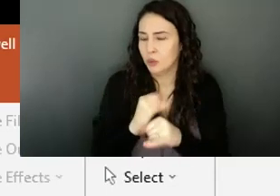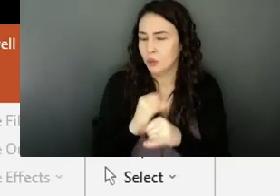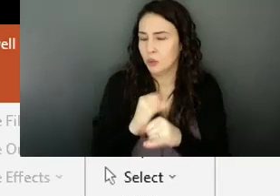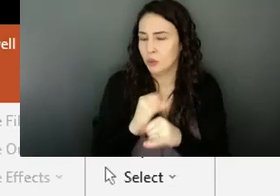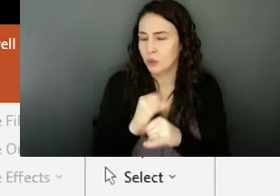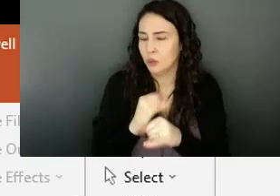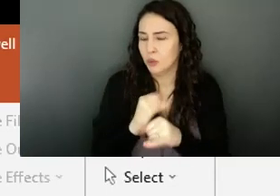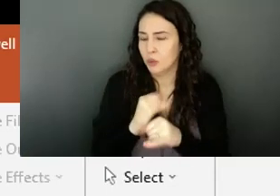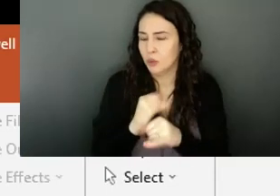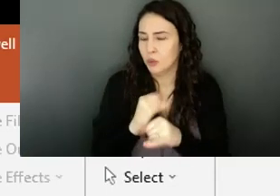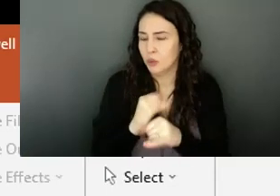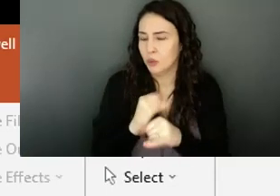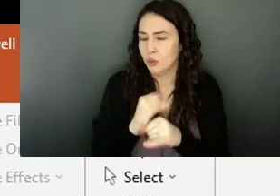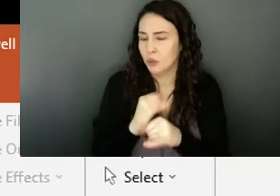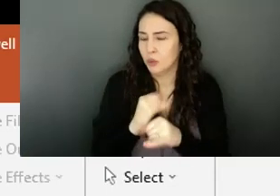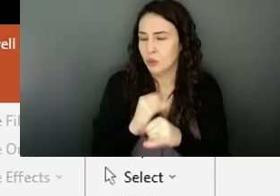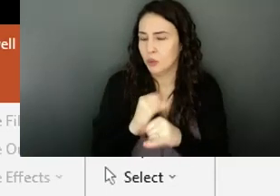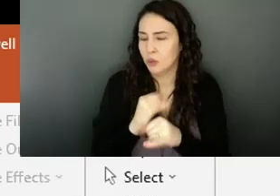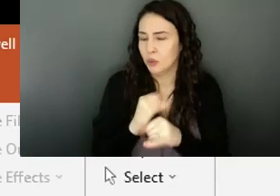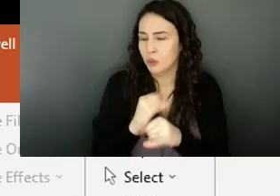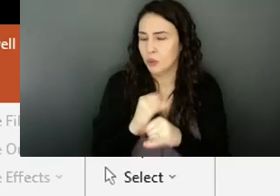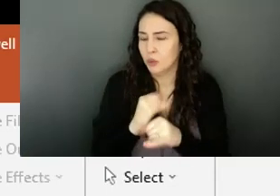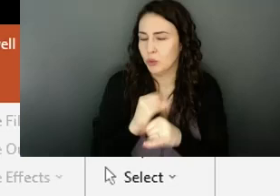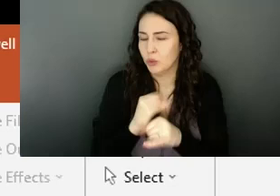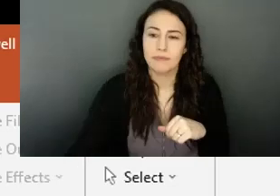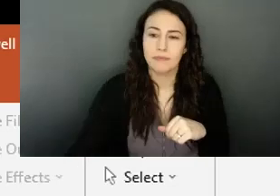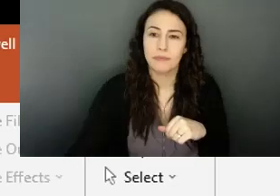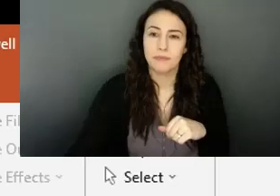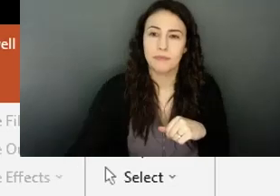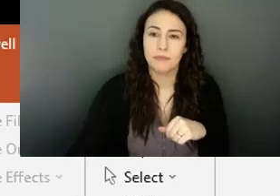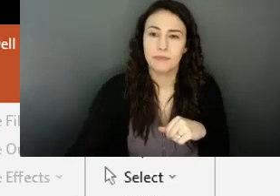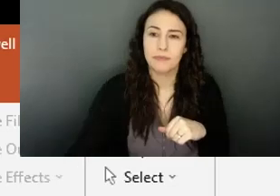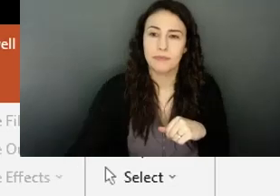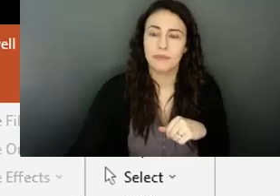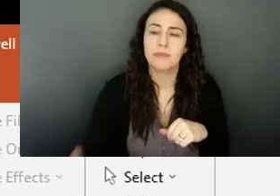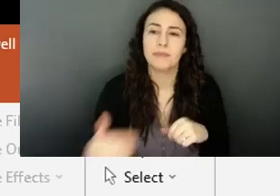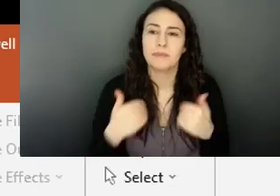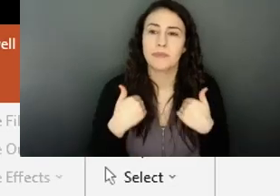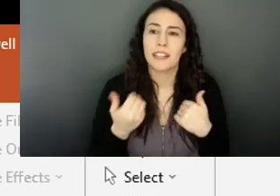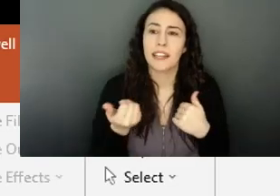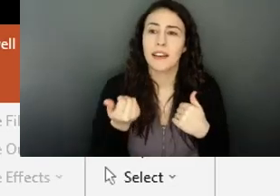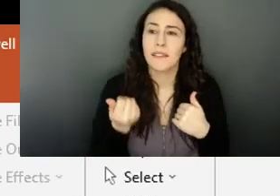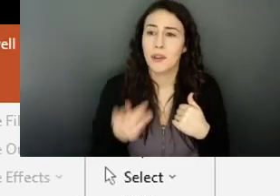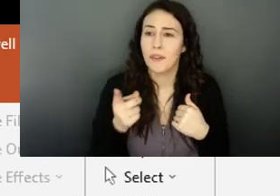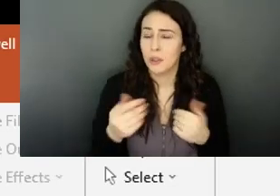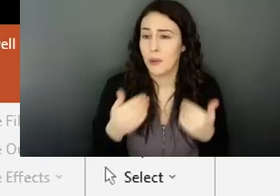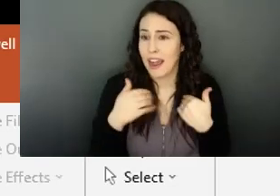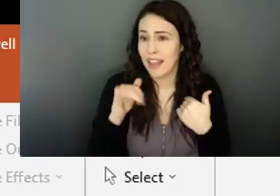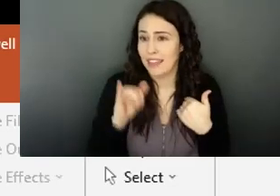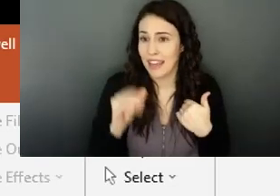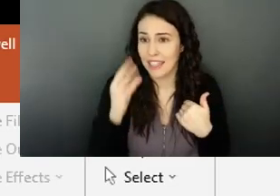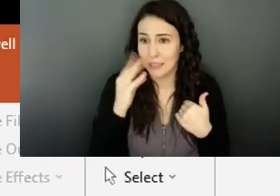student who quarreled with me about his grade. I bet a few of you have had that experience. And it was